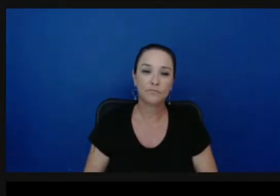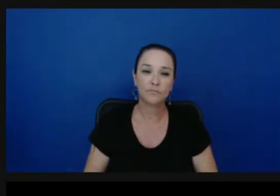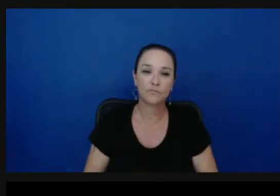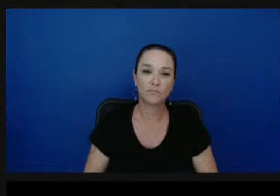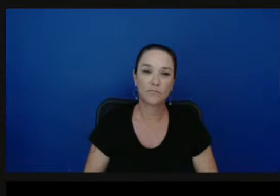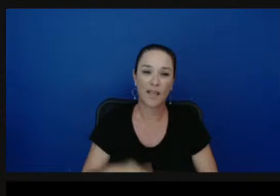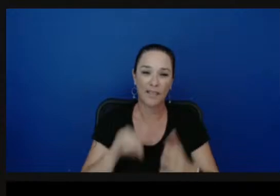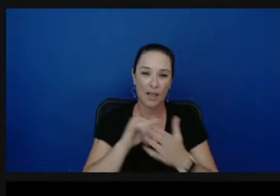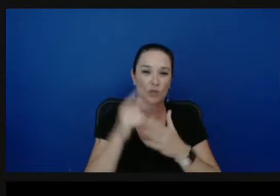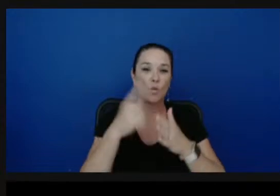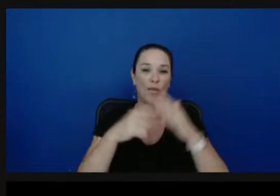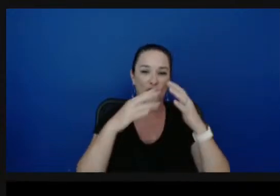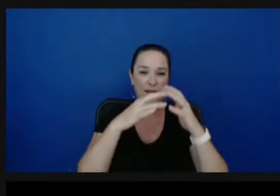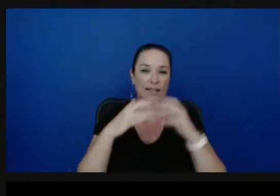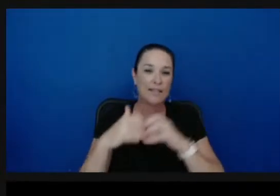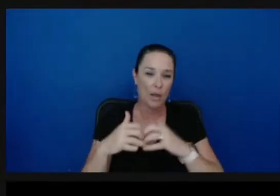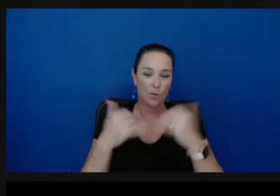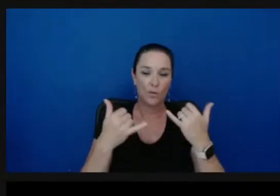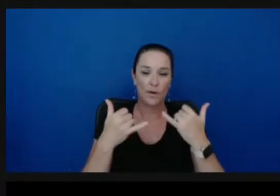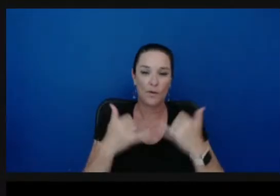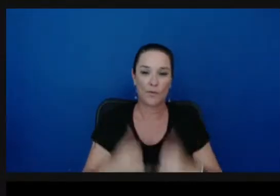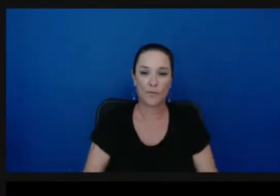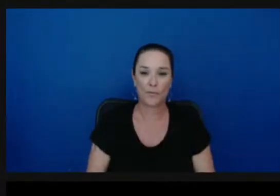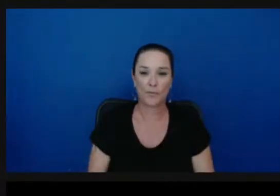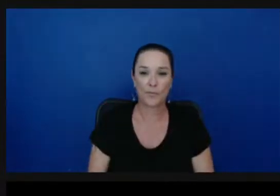dismantled currently.